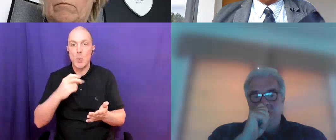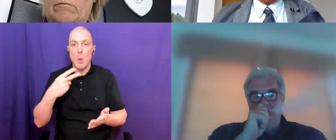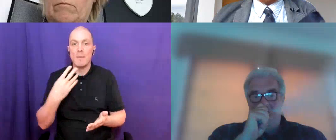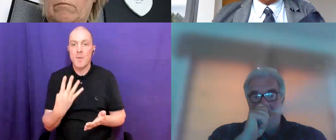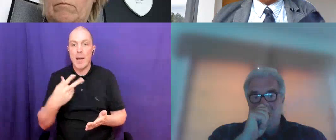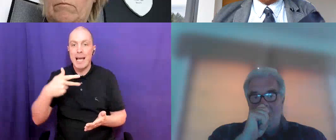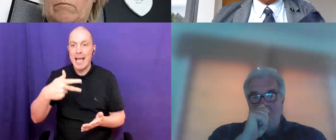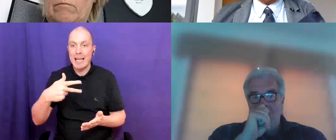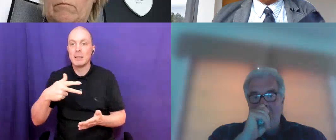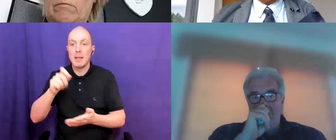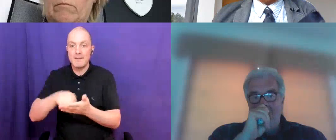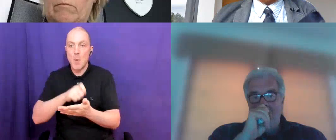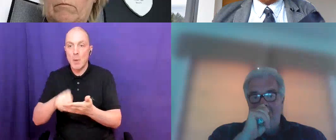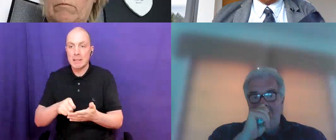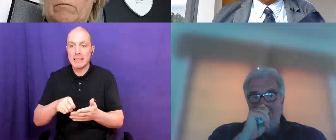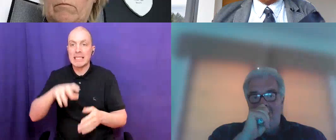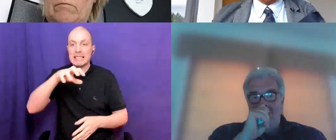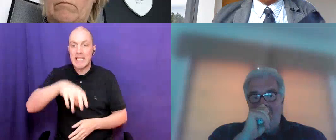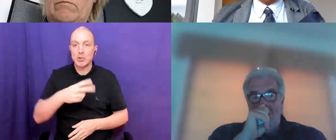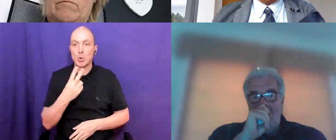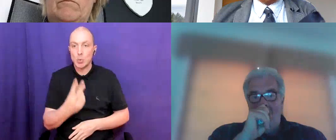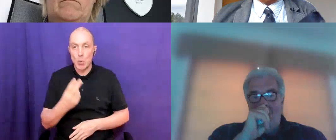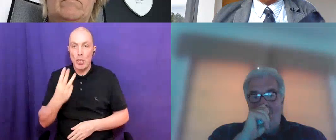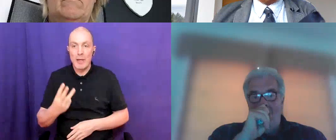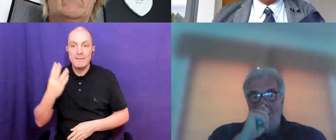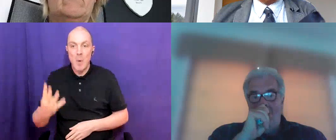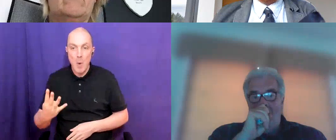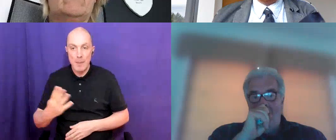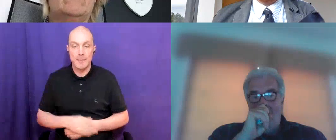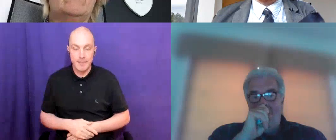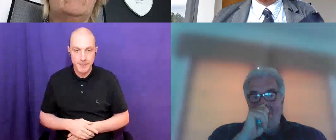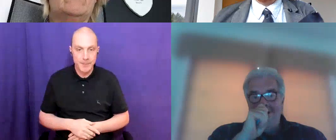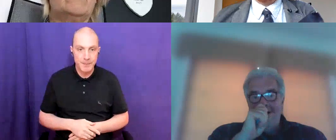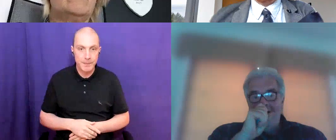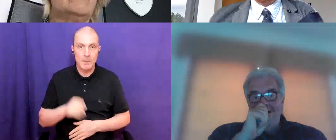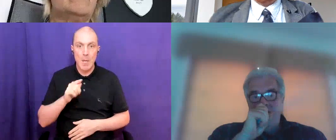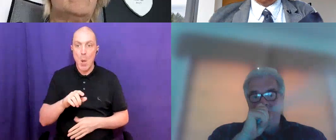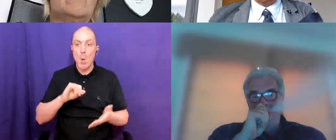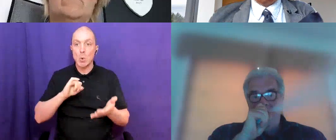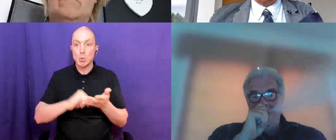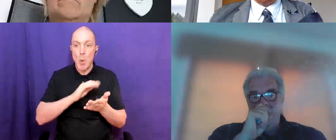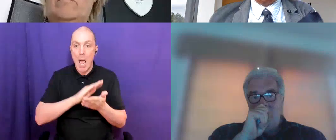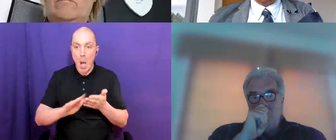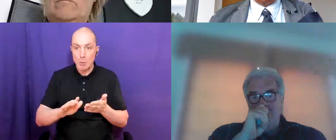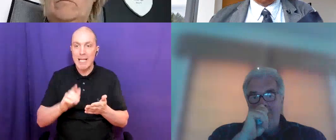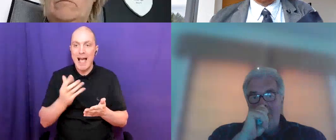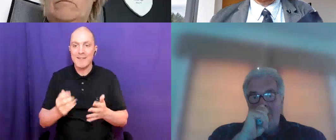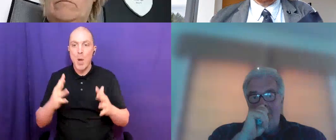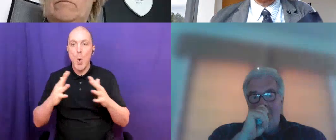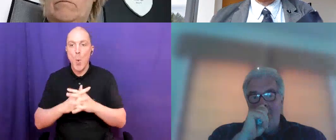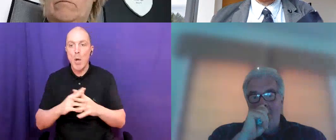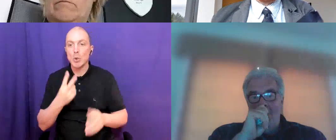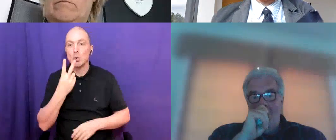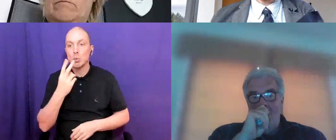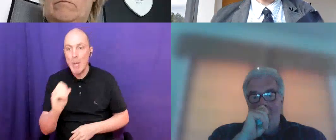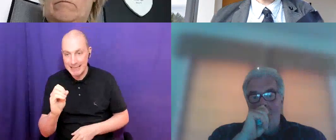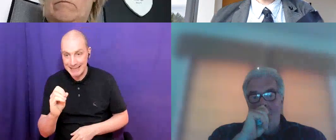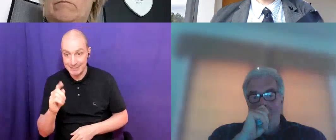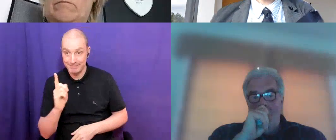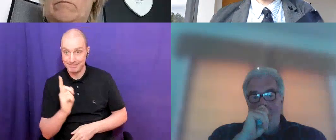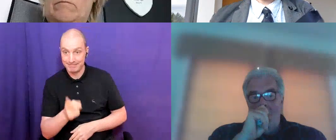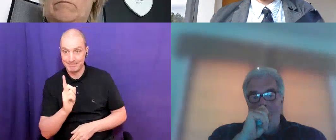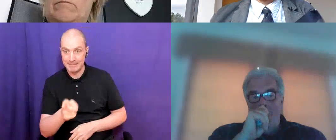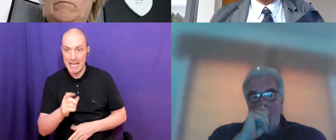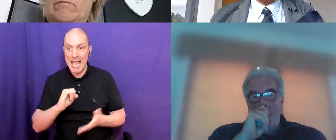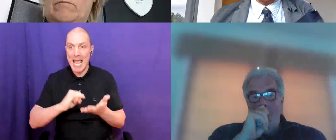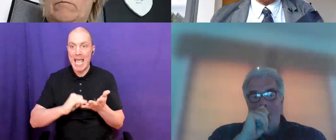vote at Stations 2, 3 and 4. Also in Stonehouse Primary School is Ward 20, and 1 voter from